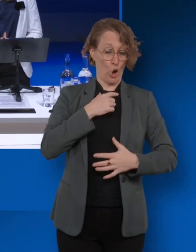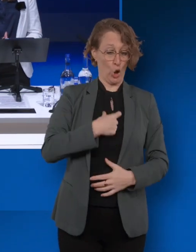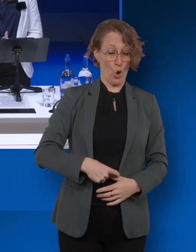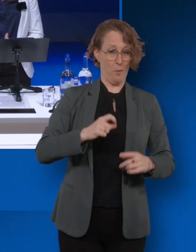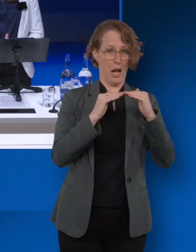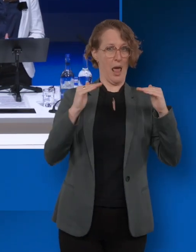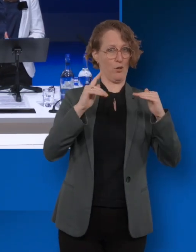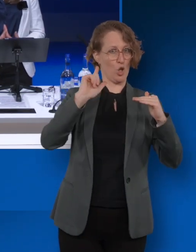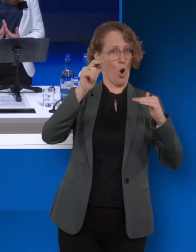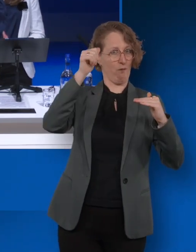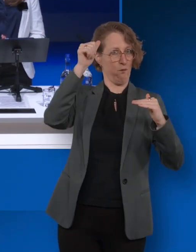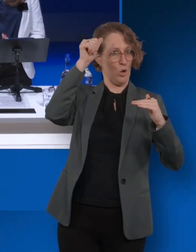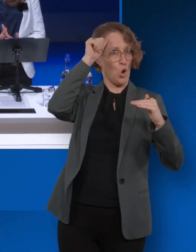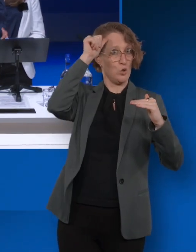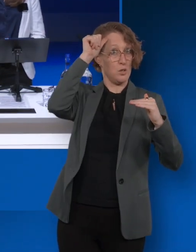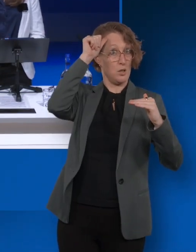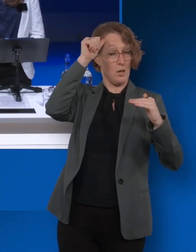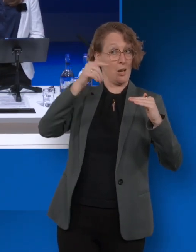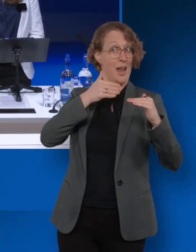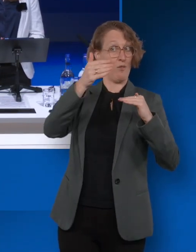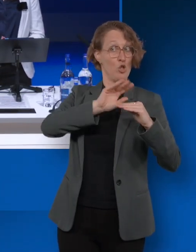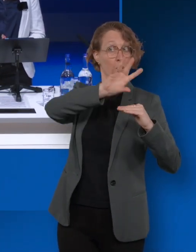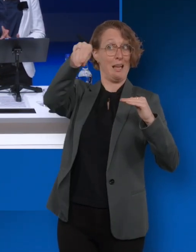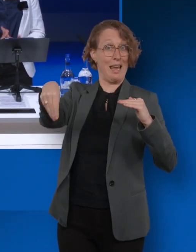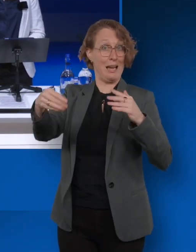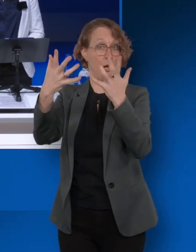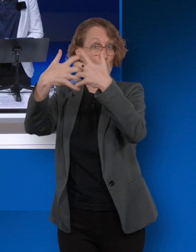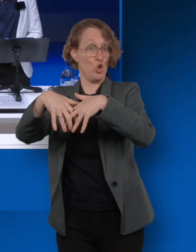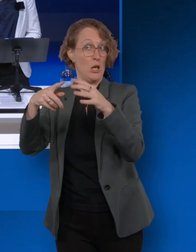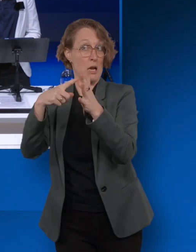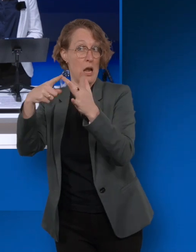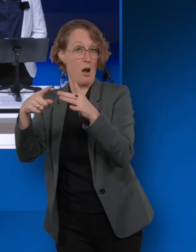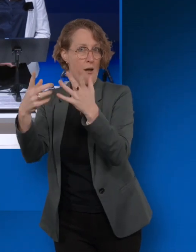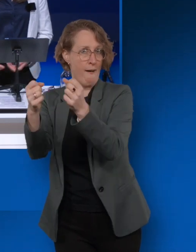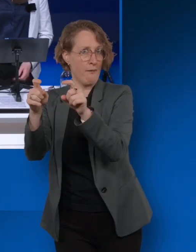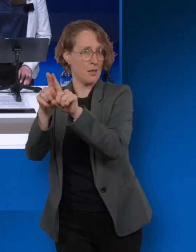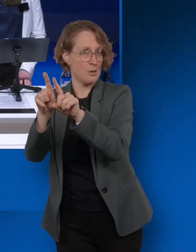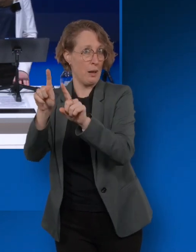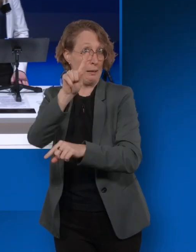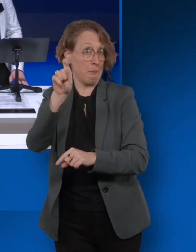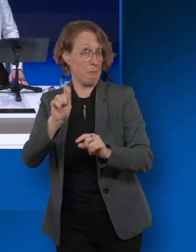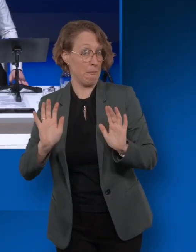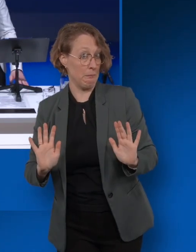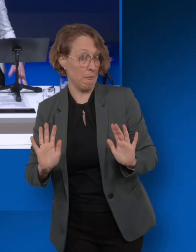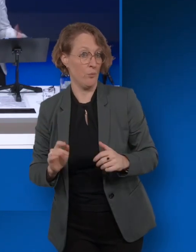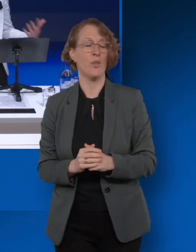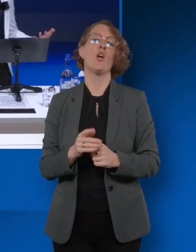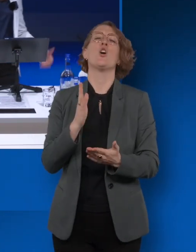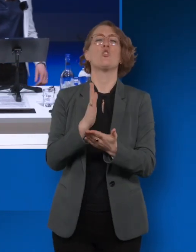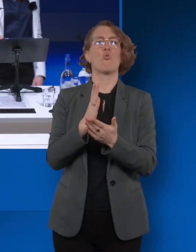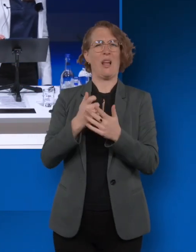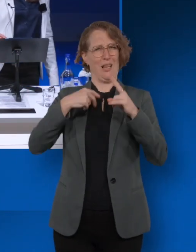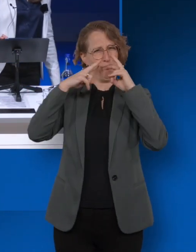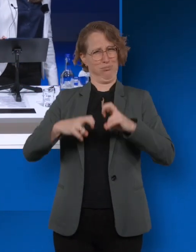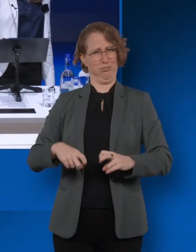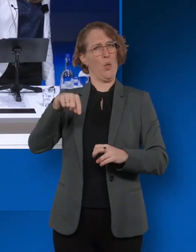of consciousness eventually be possible in machines? Now, in answer or in response